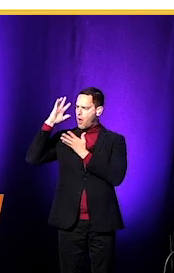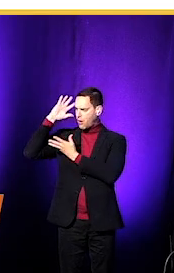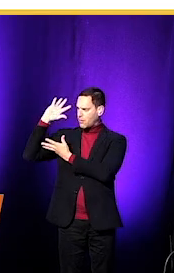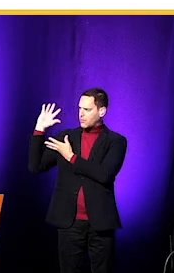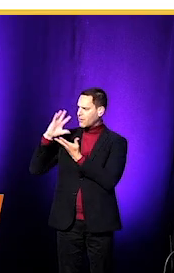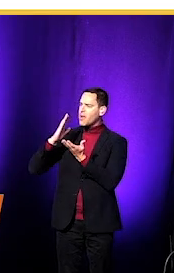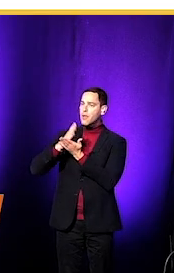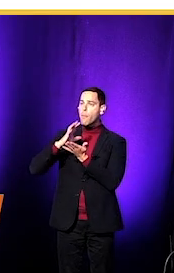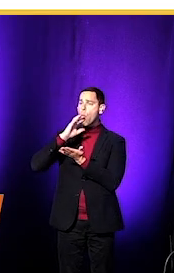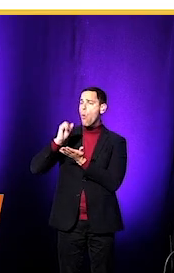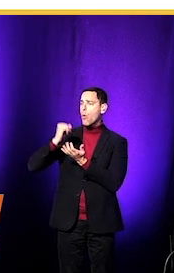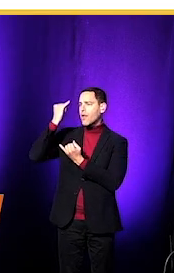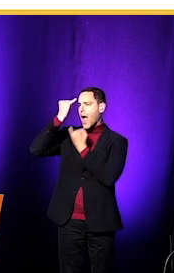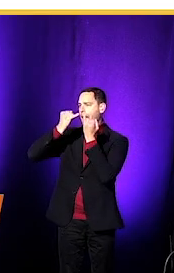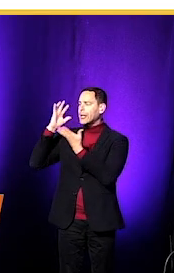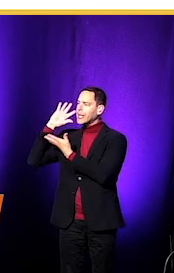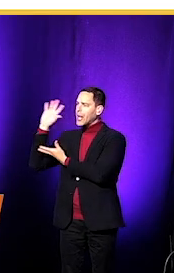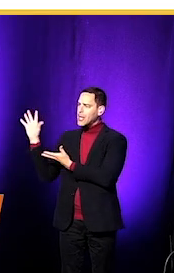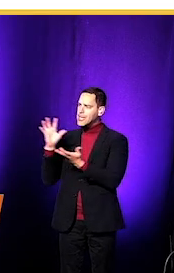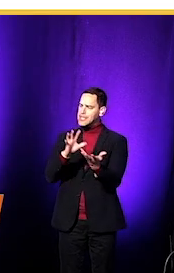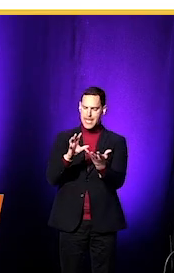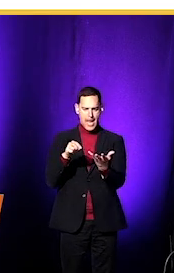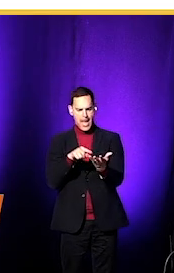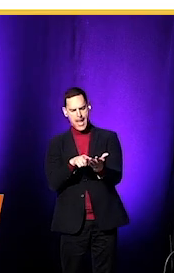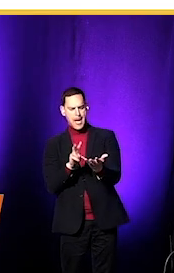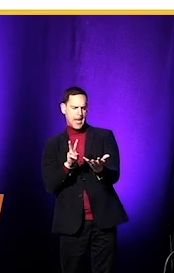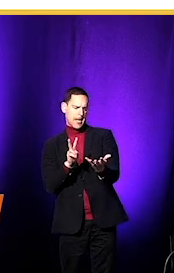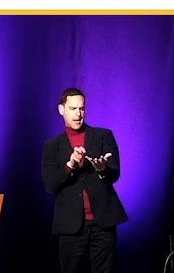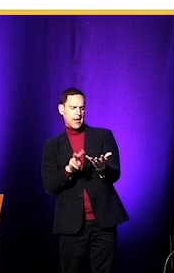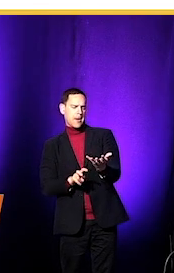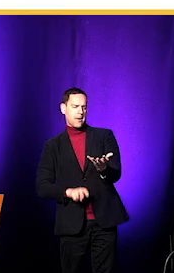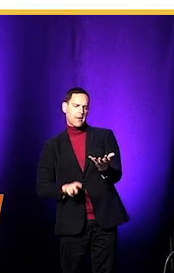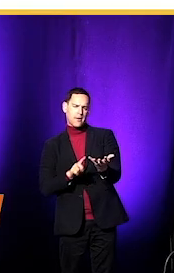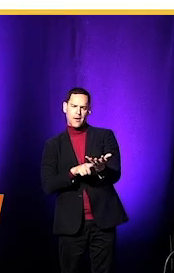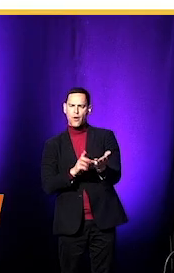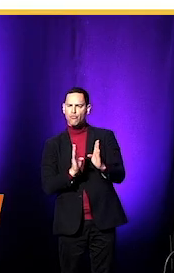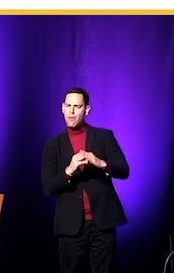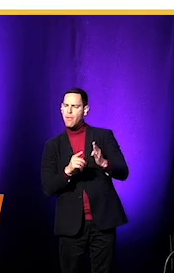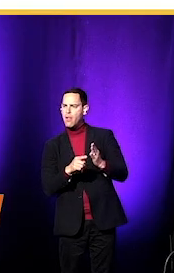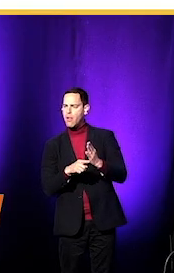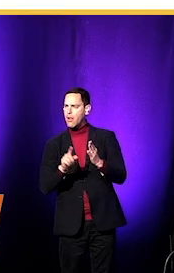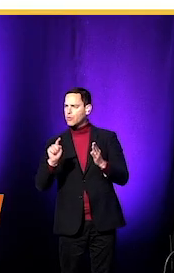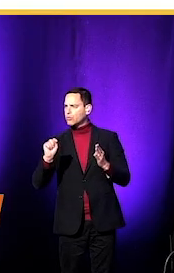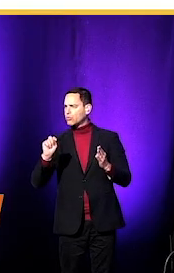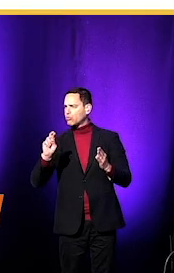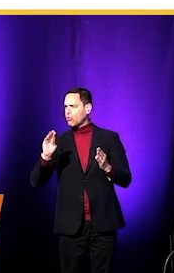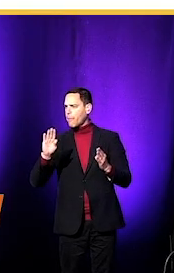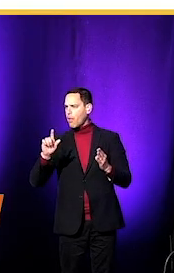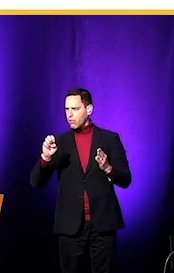so this idea of troubling resiliency and thinking